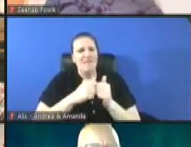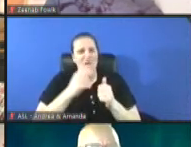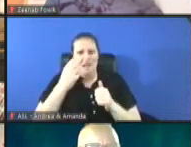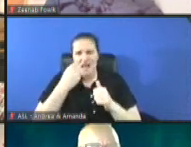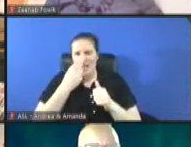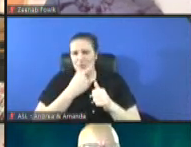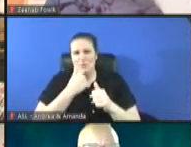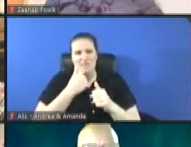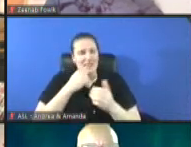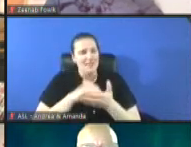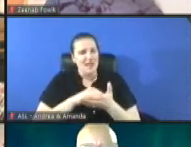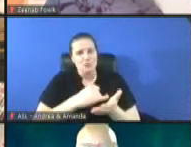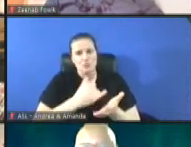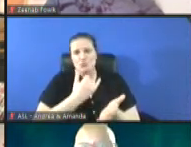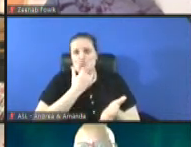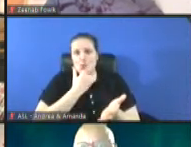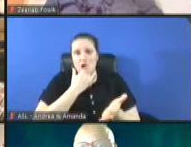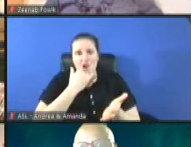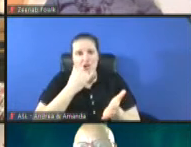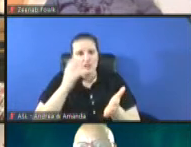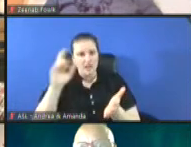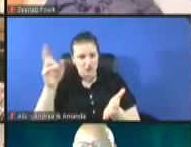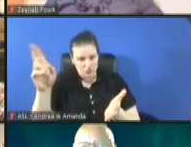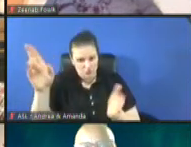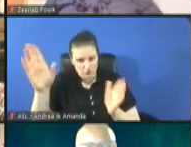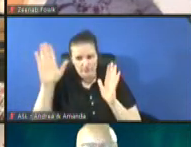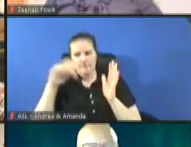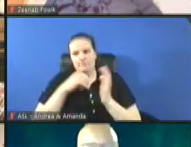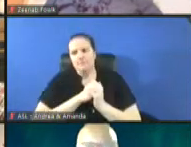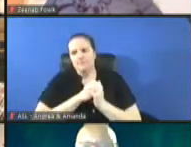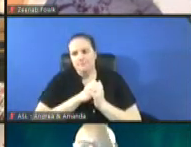wrong. It was a wrong in history.